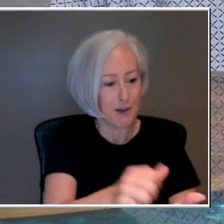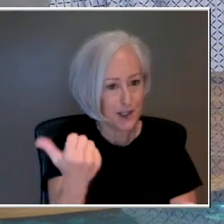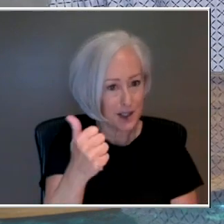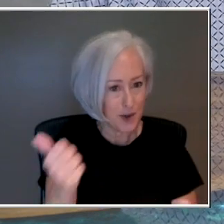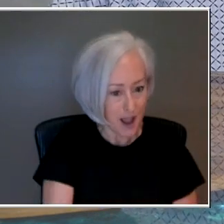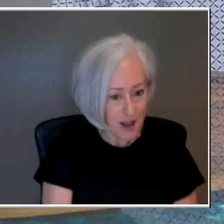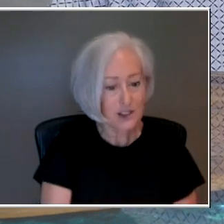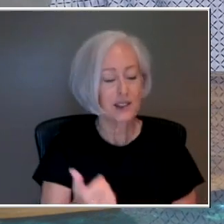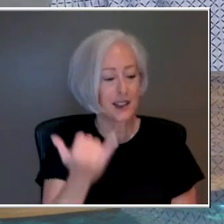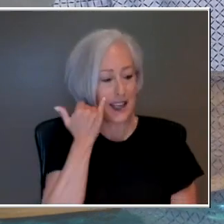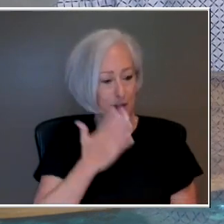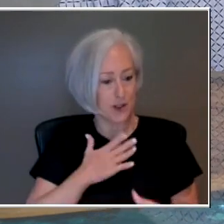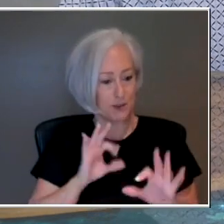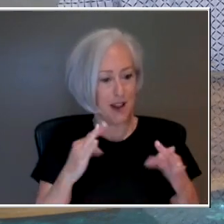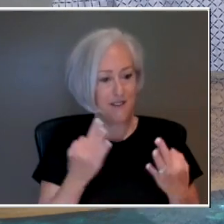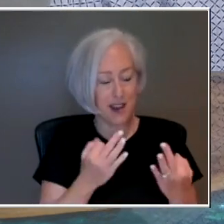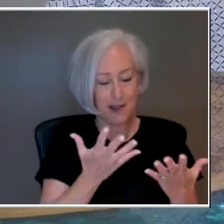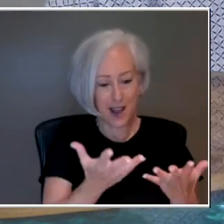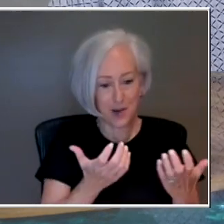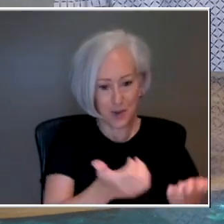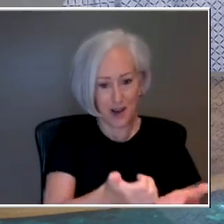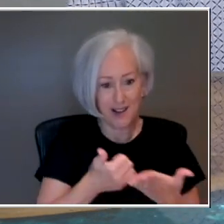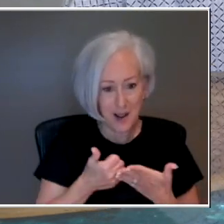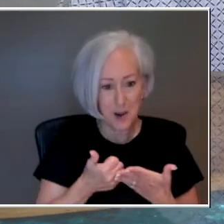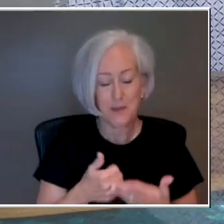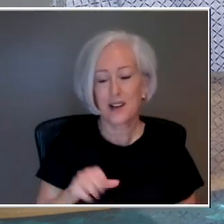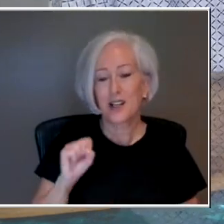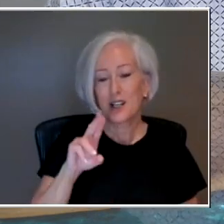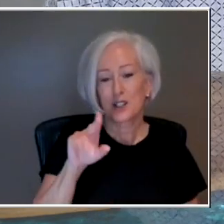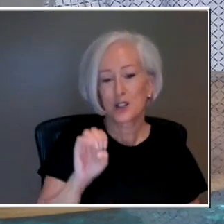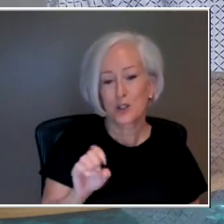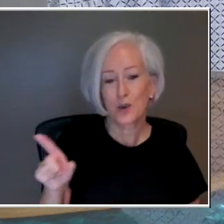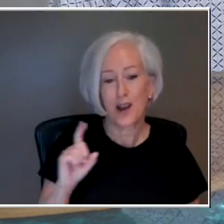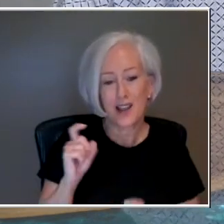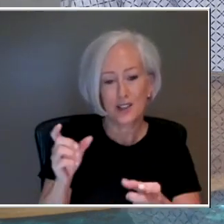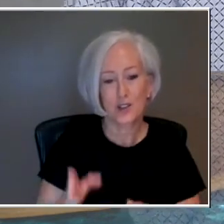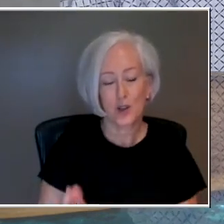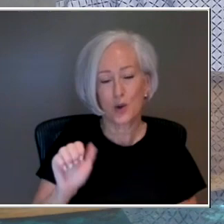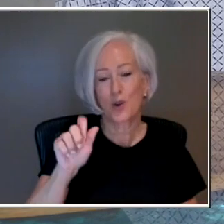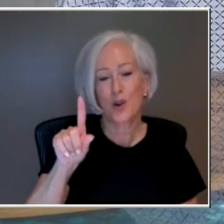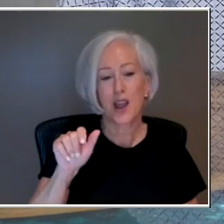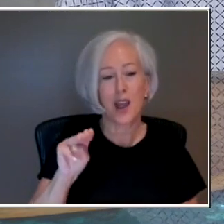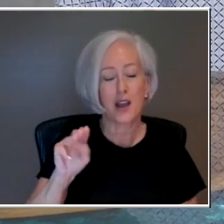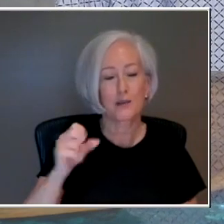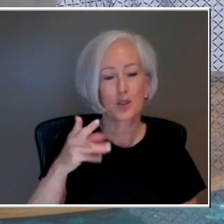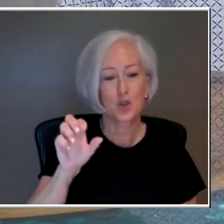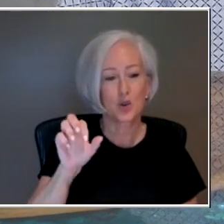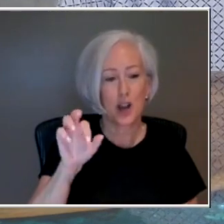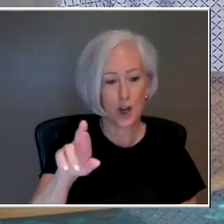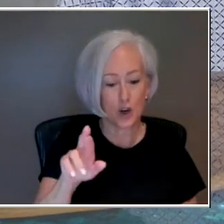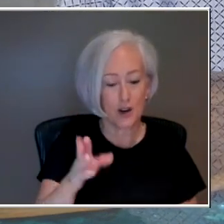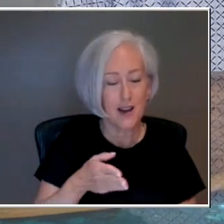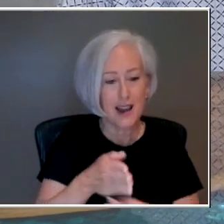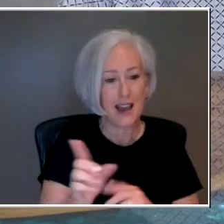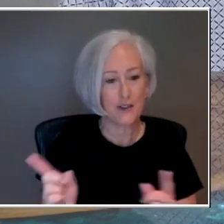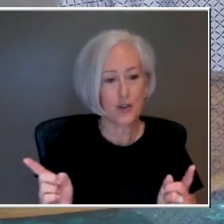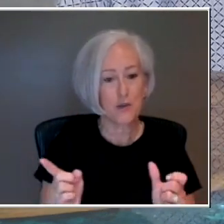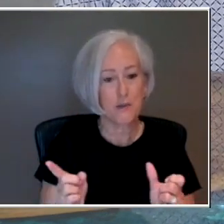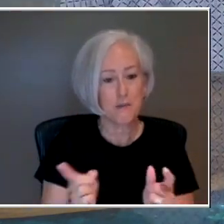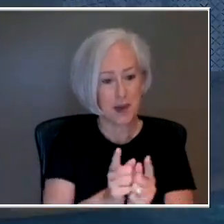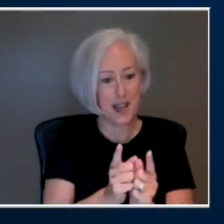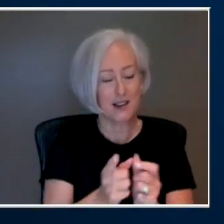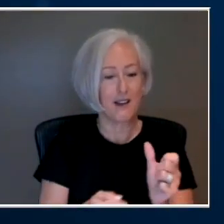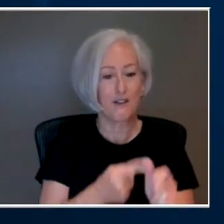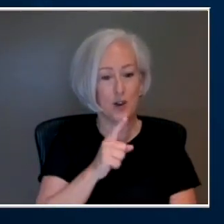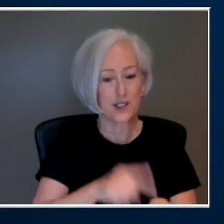a guy. So that was Sue and her stem cell donor, Adam Schroeder, after they met in person for the first time ever back in June. It was